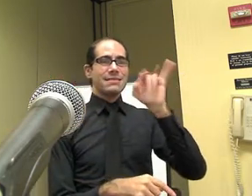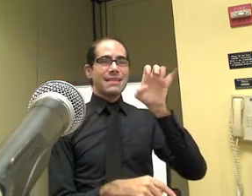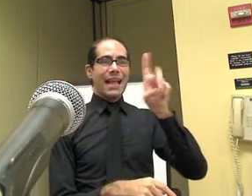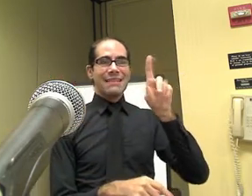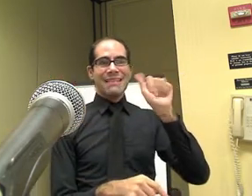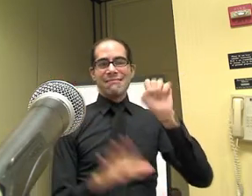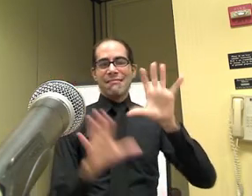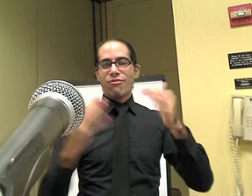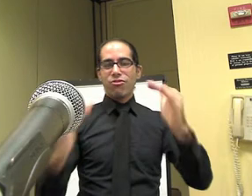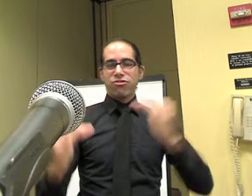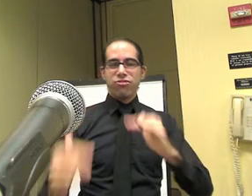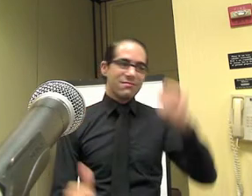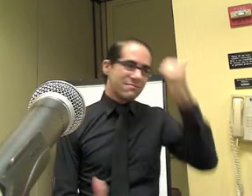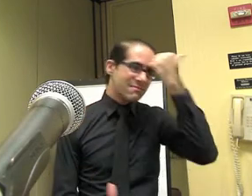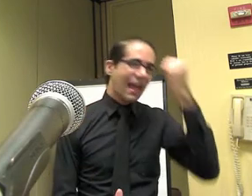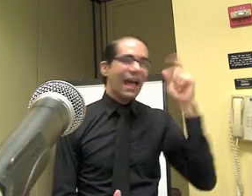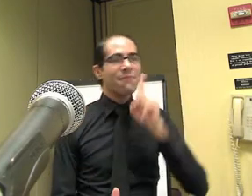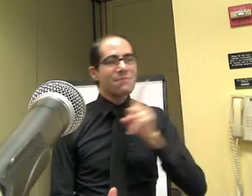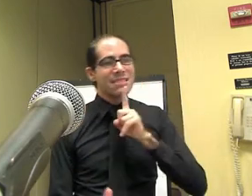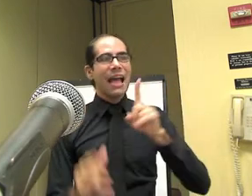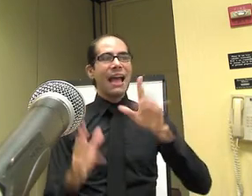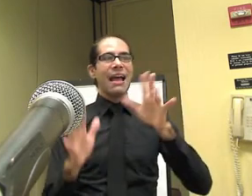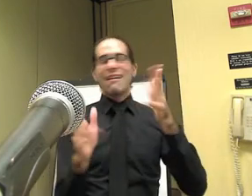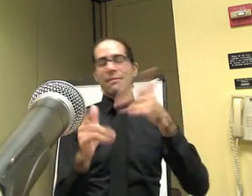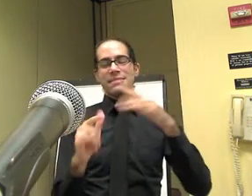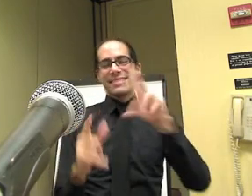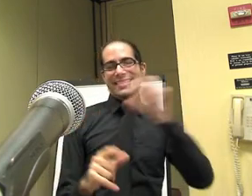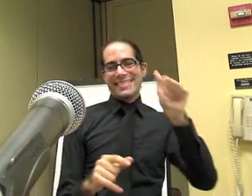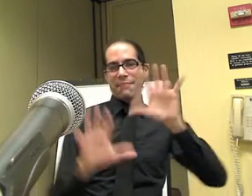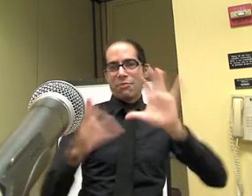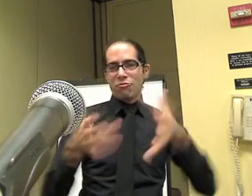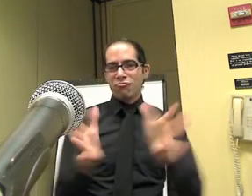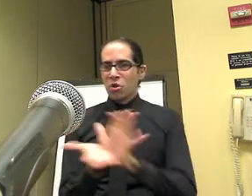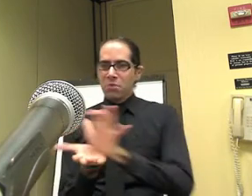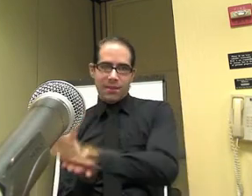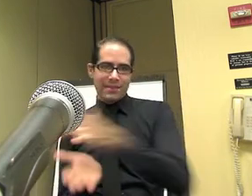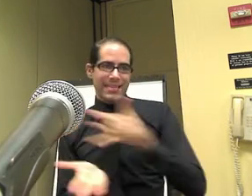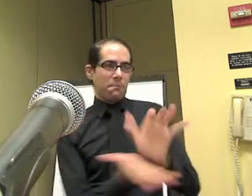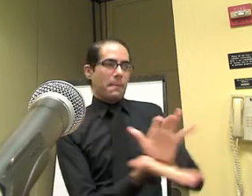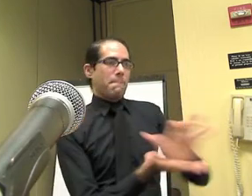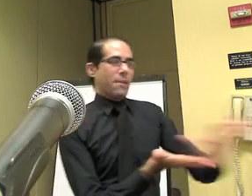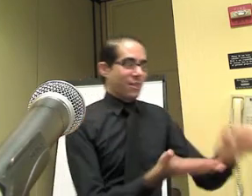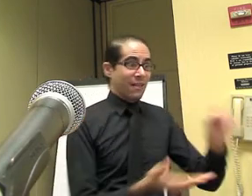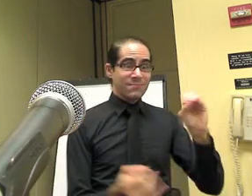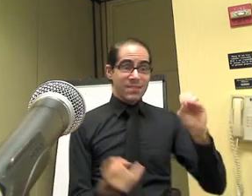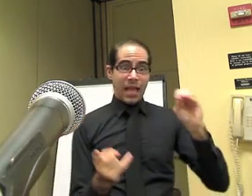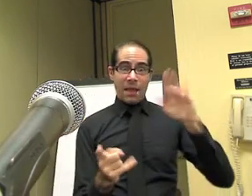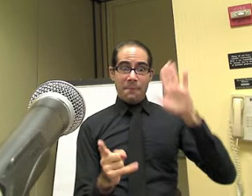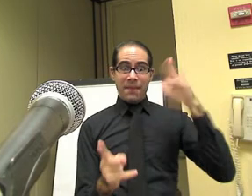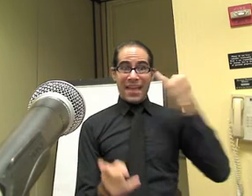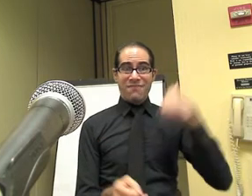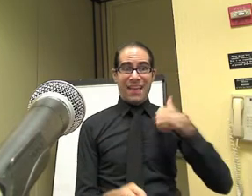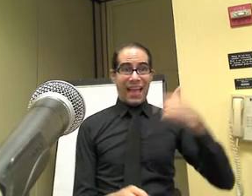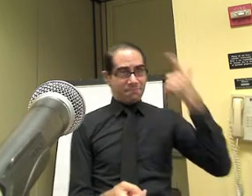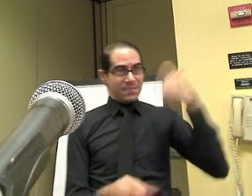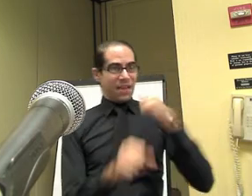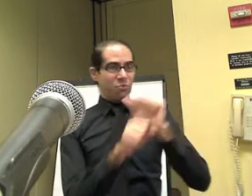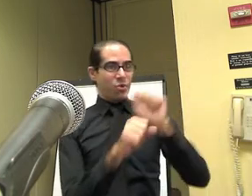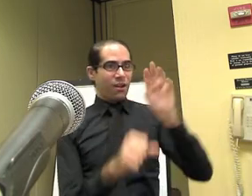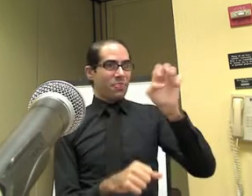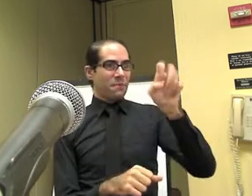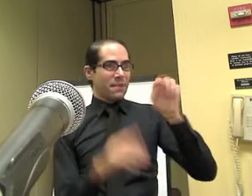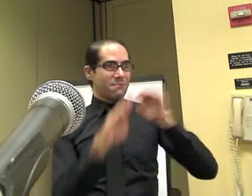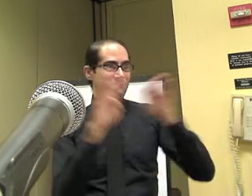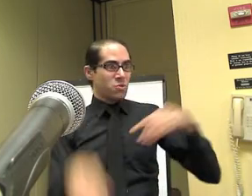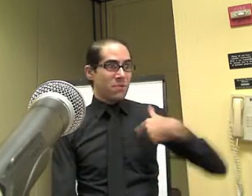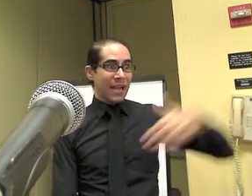professional. And that is just really neat to see. Oftentimes, hearing people